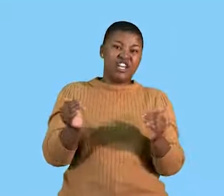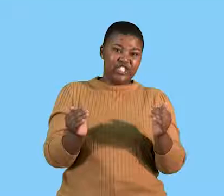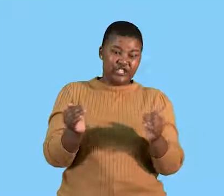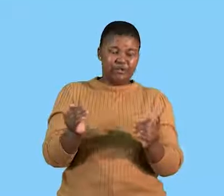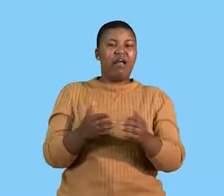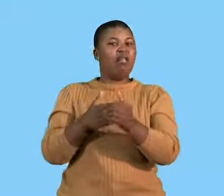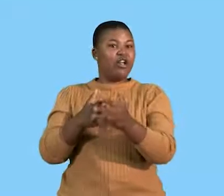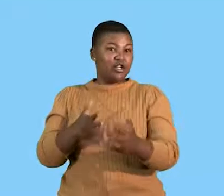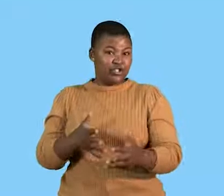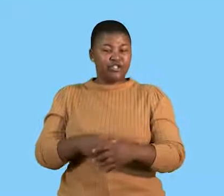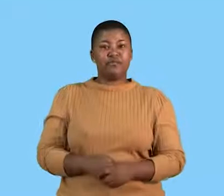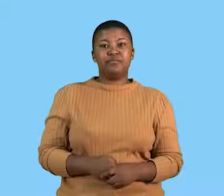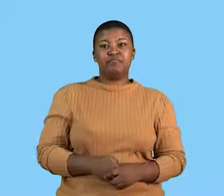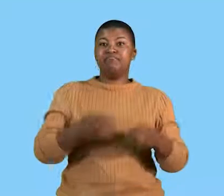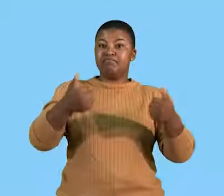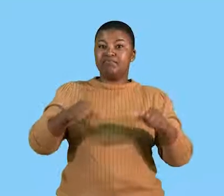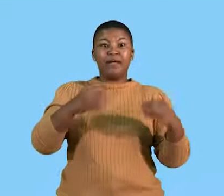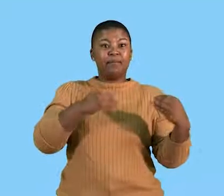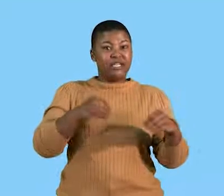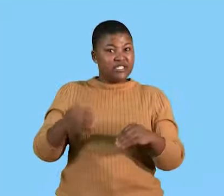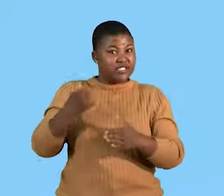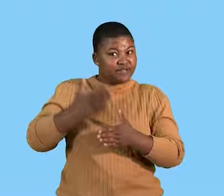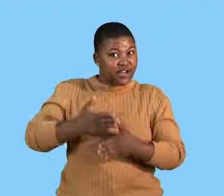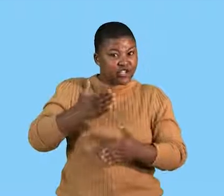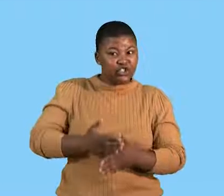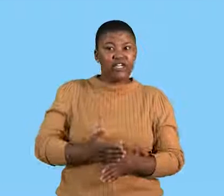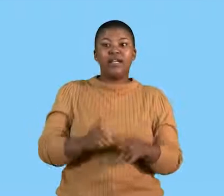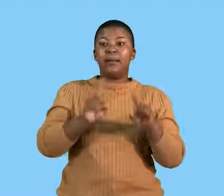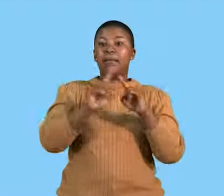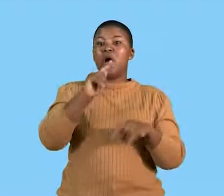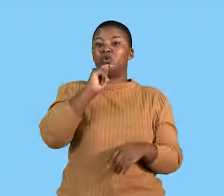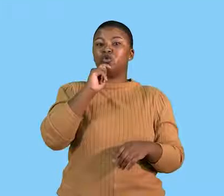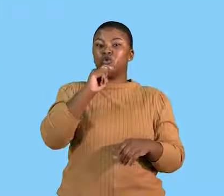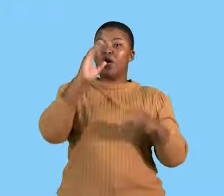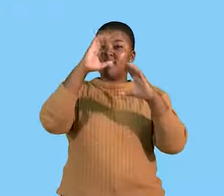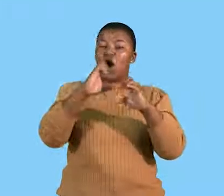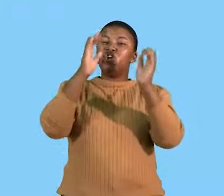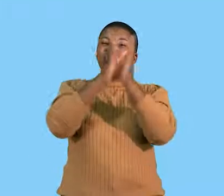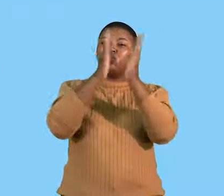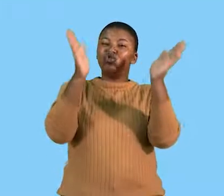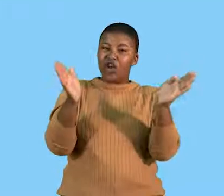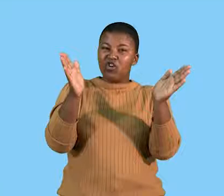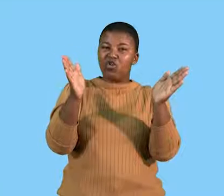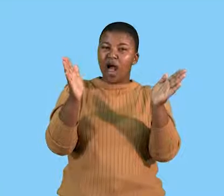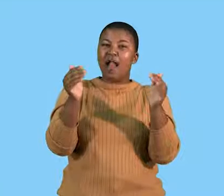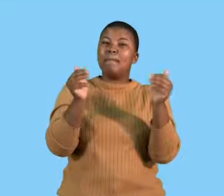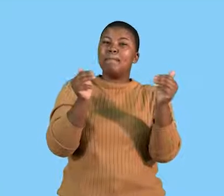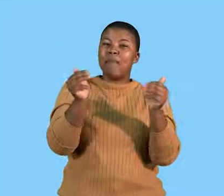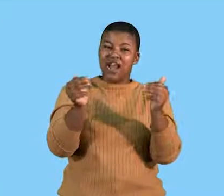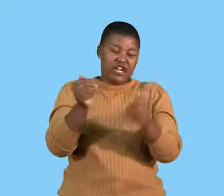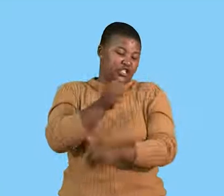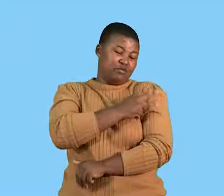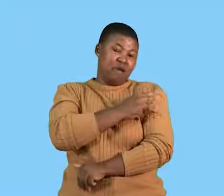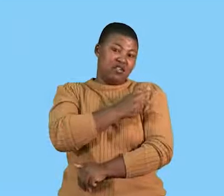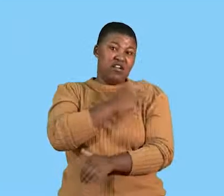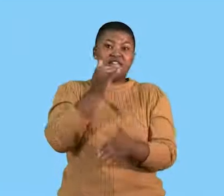and leadership, and then the business functions, especially the general management function,